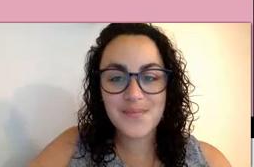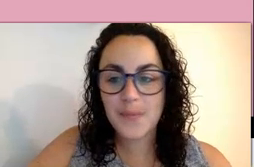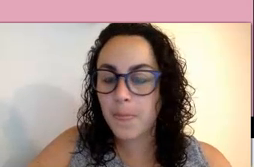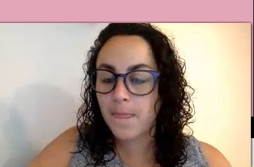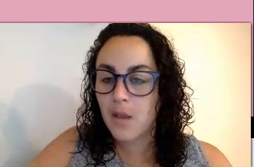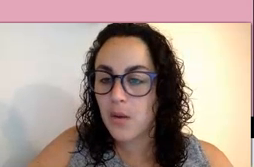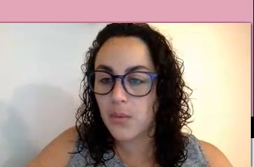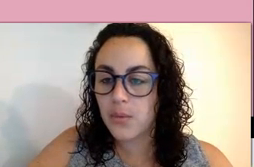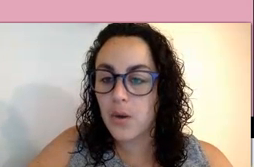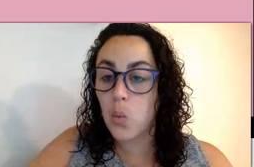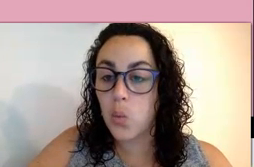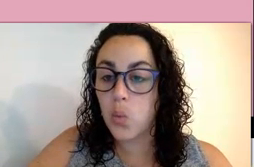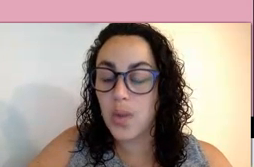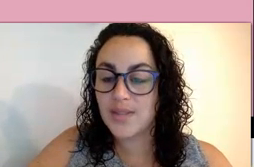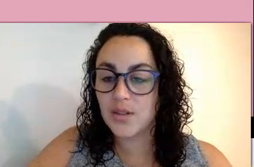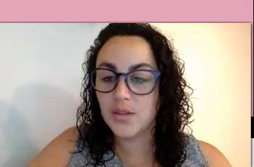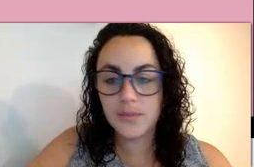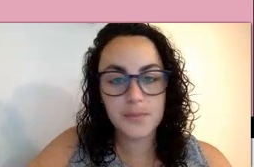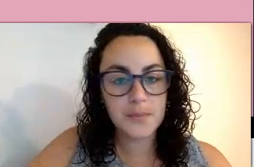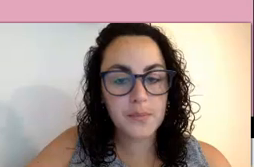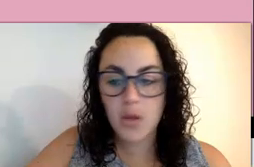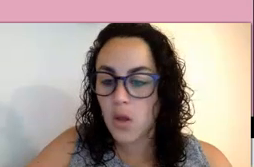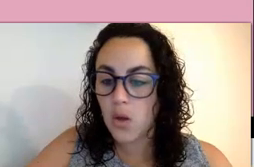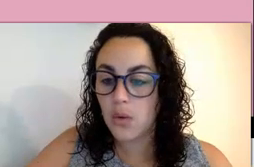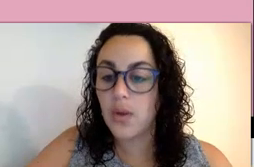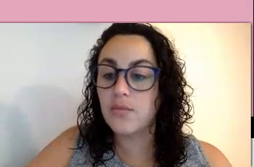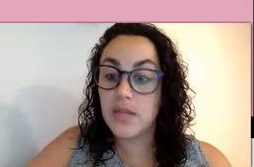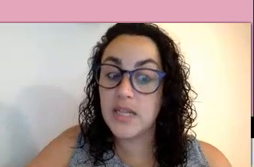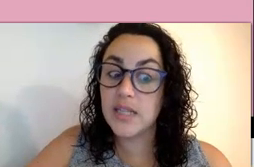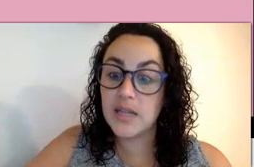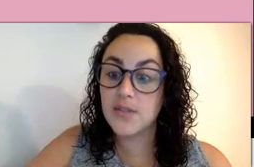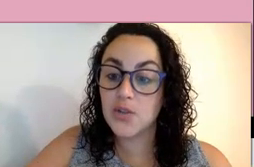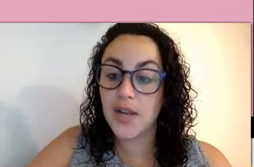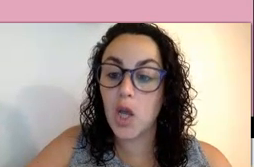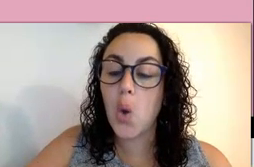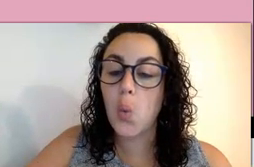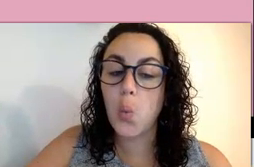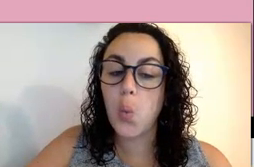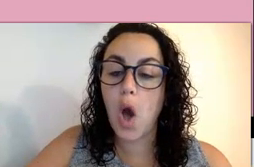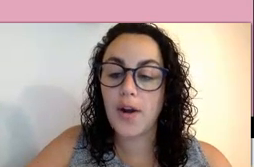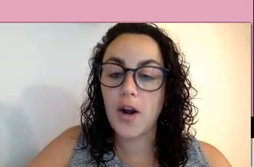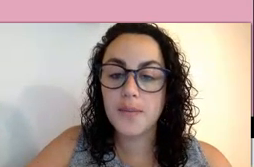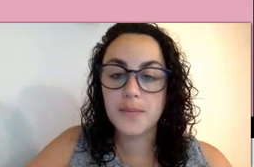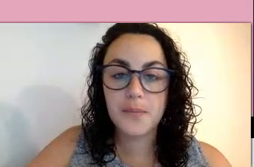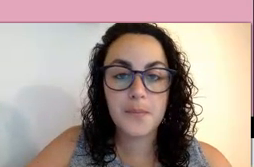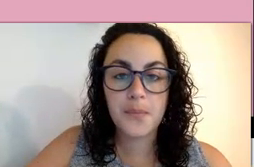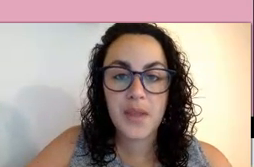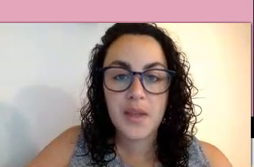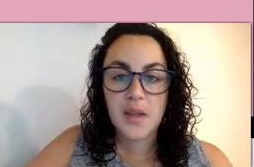Watermelon. Ooh, a whistle. Ooh, I really love to drink